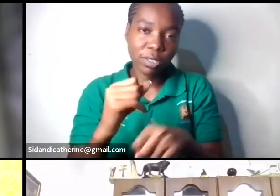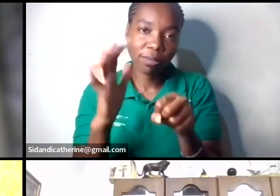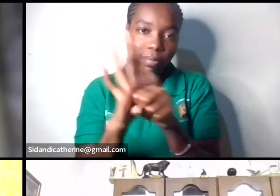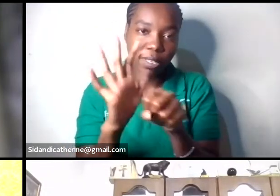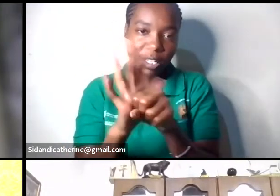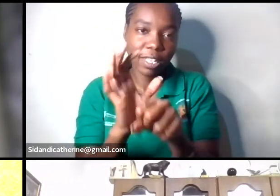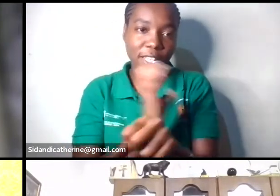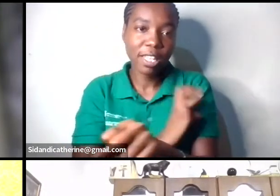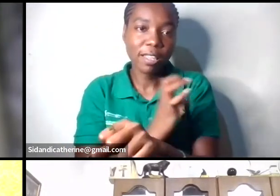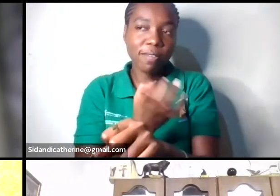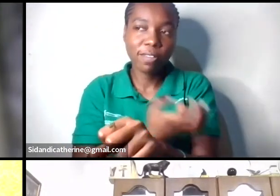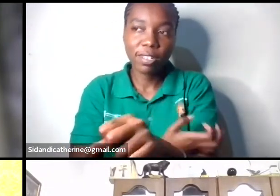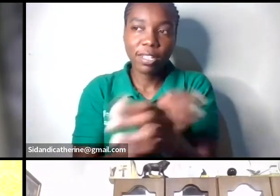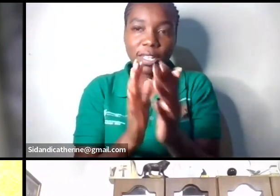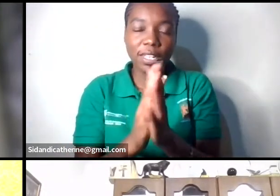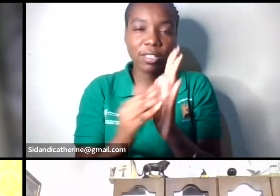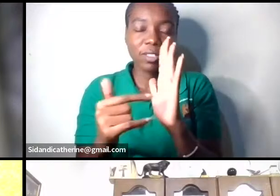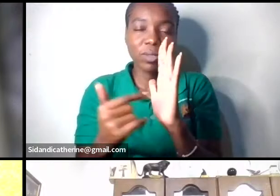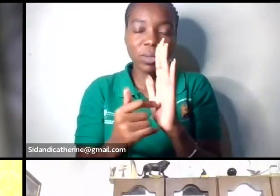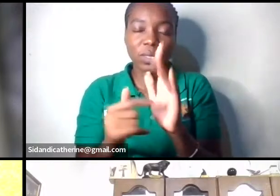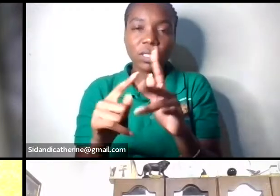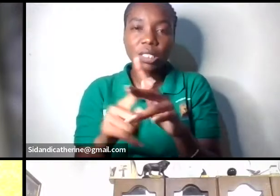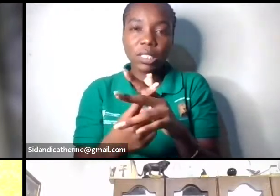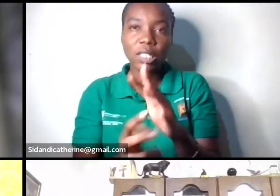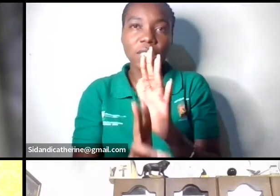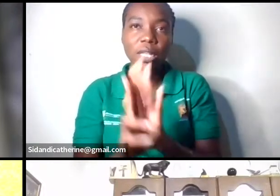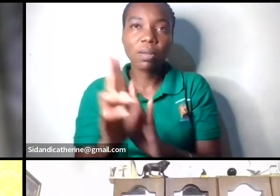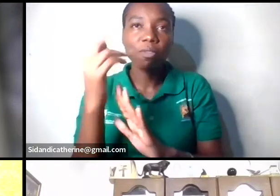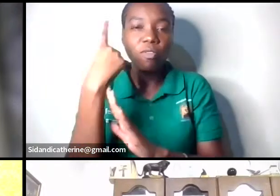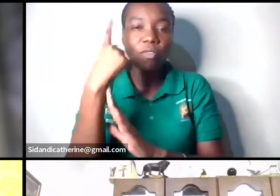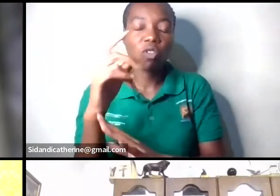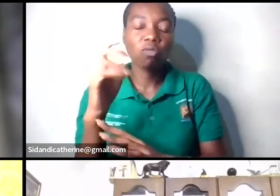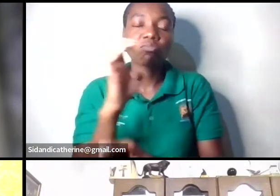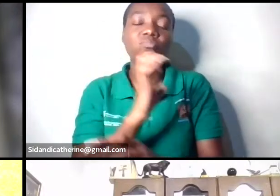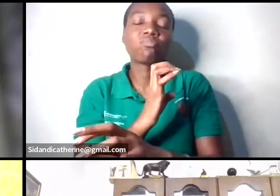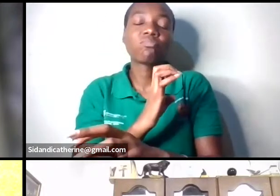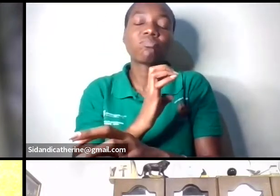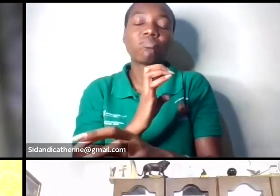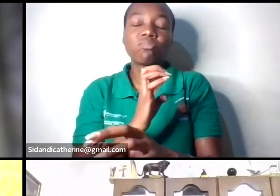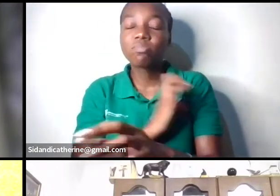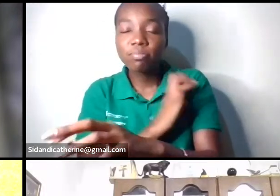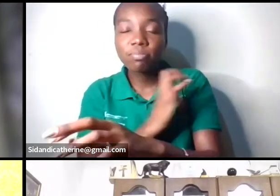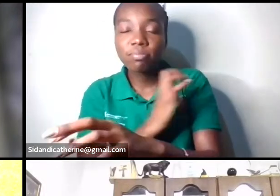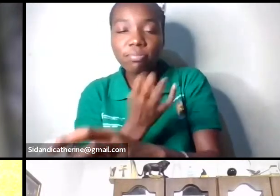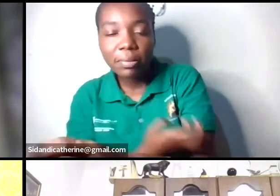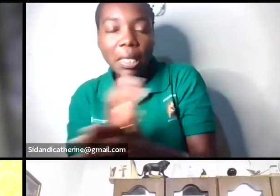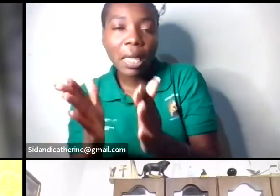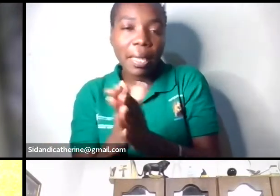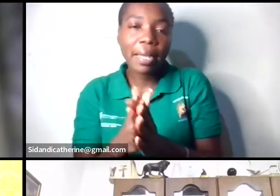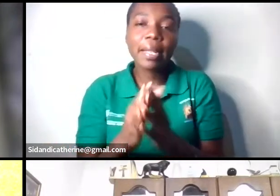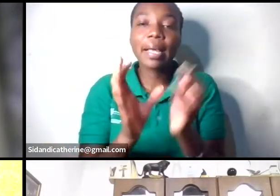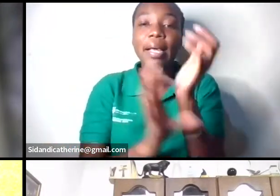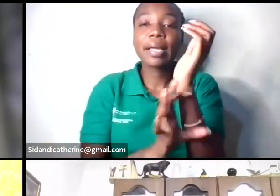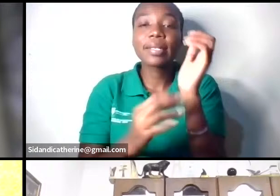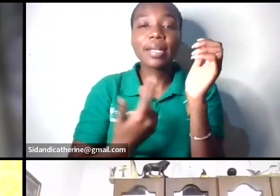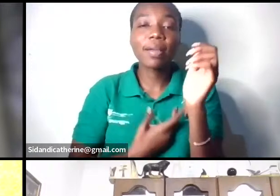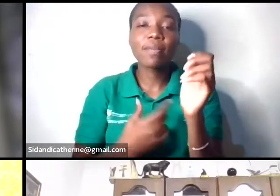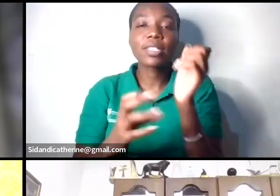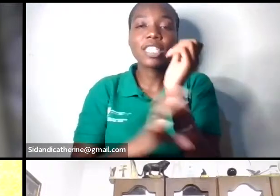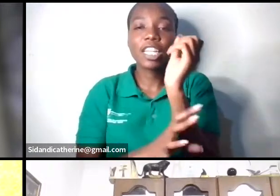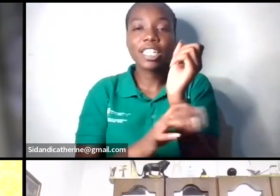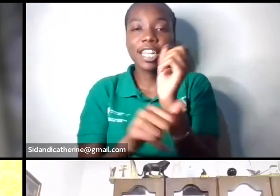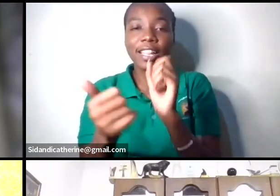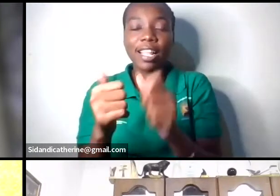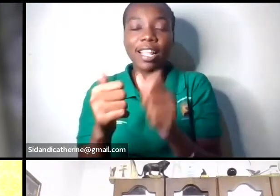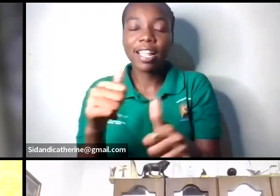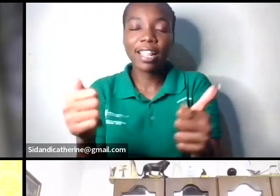in promoting startups and entrepreneurship. Because in a lot of these countries, other countries around the world,